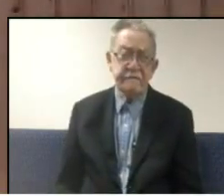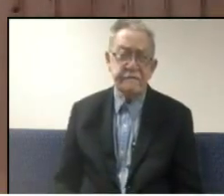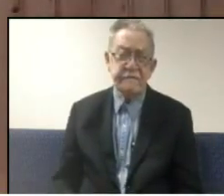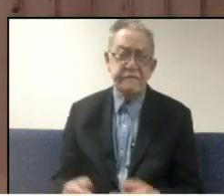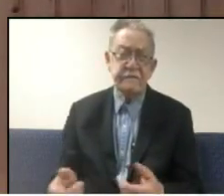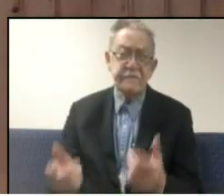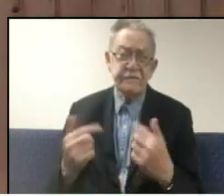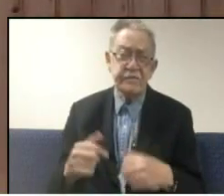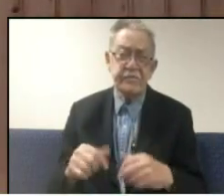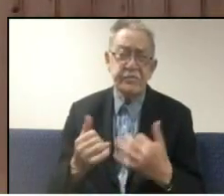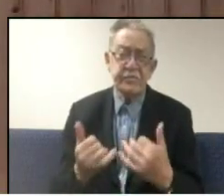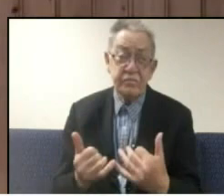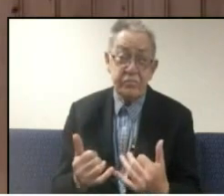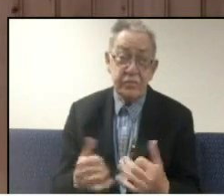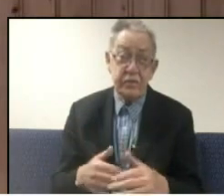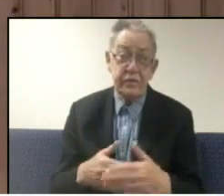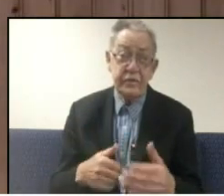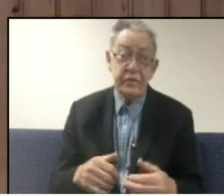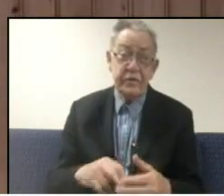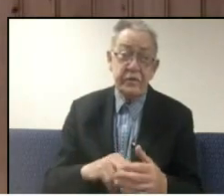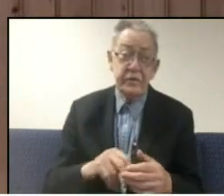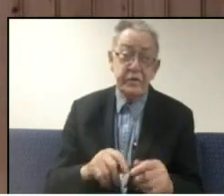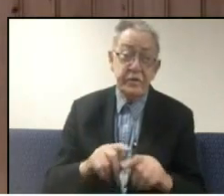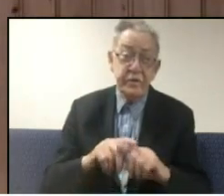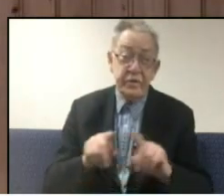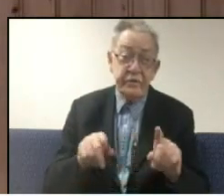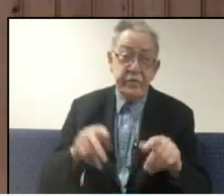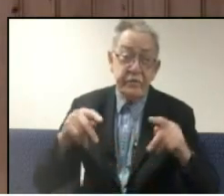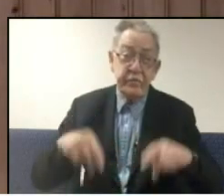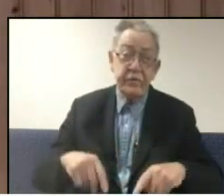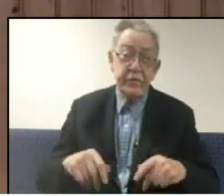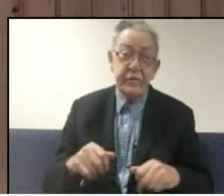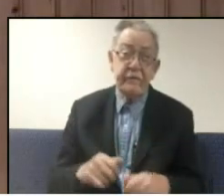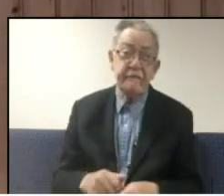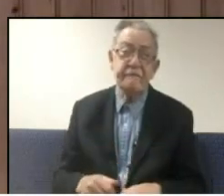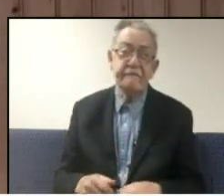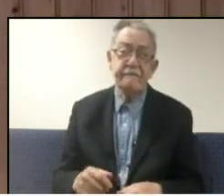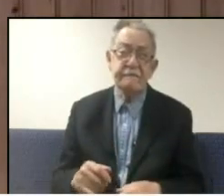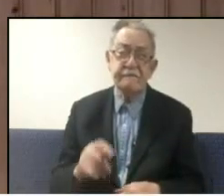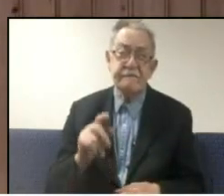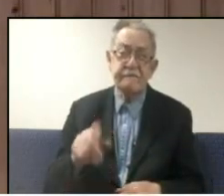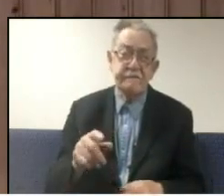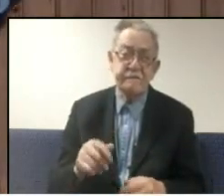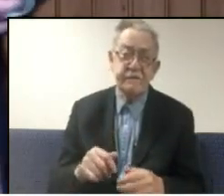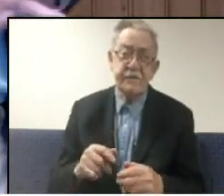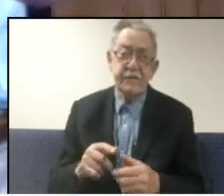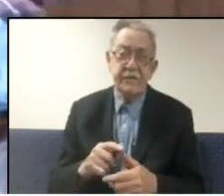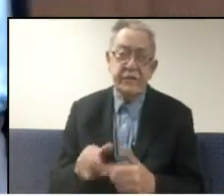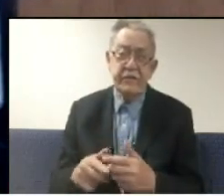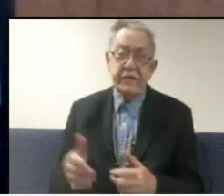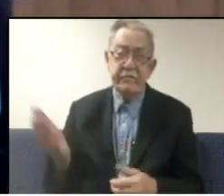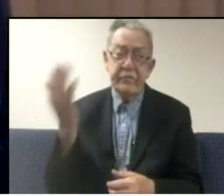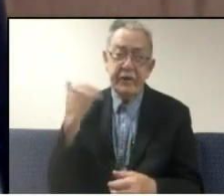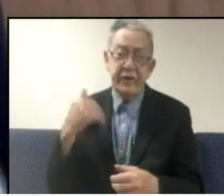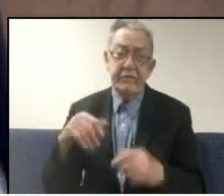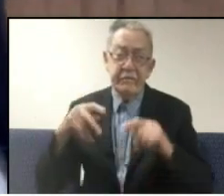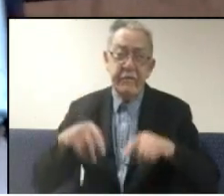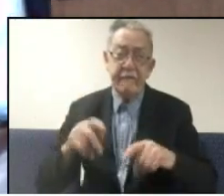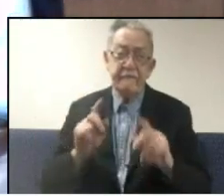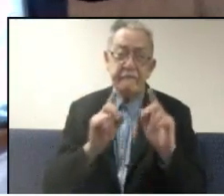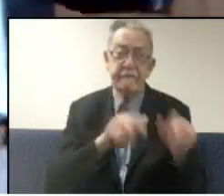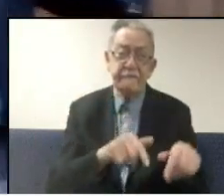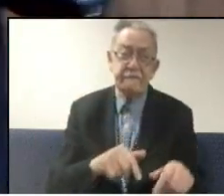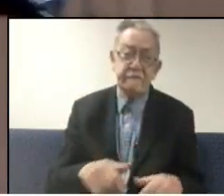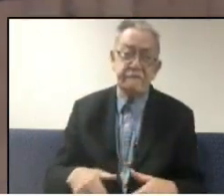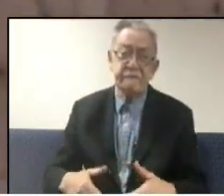to Damascus now a completely different person than the one who was heading there. God will allow